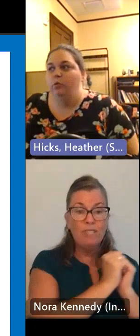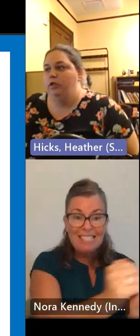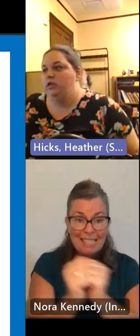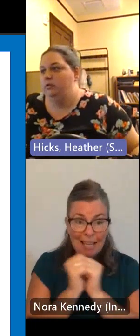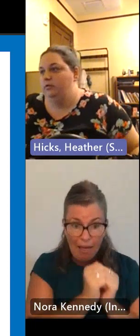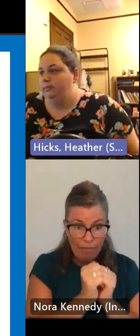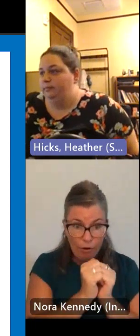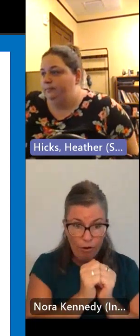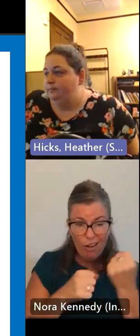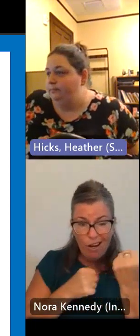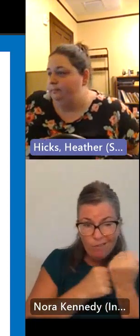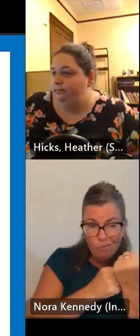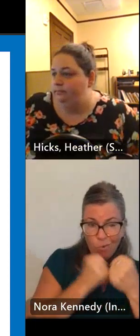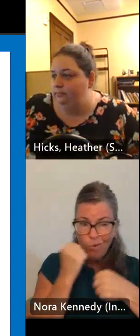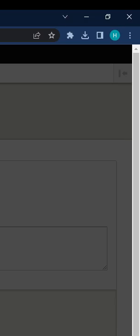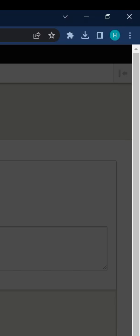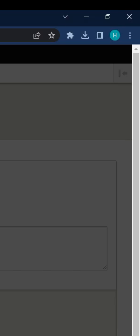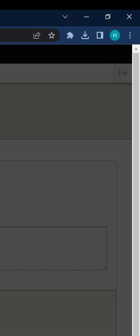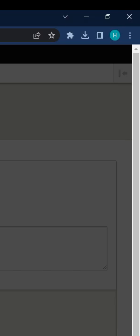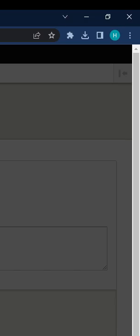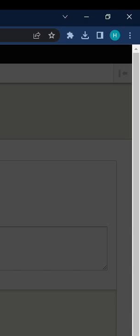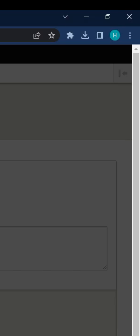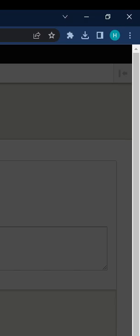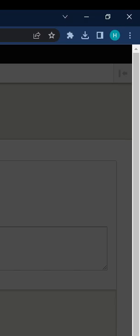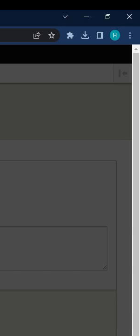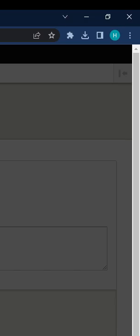kind of support each other.